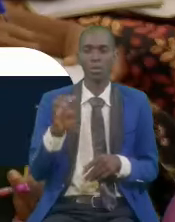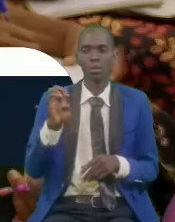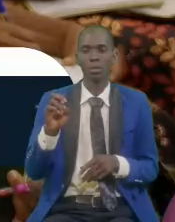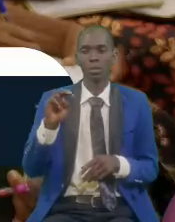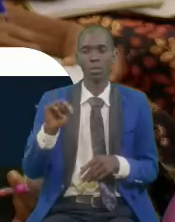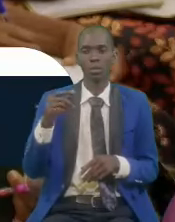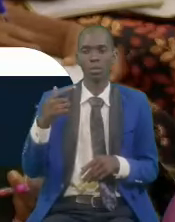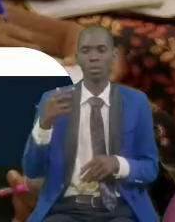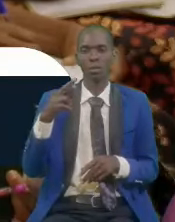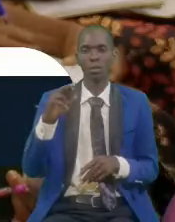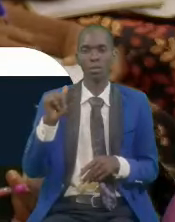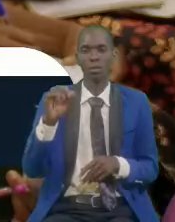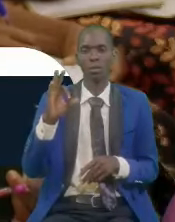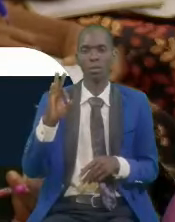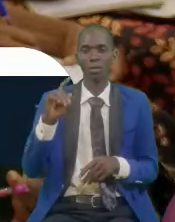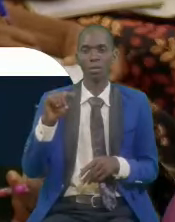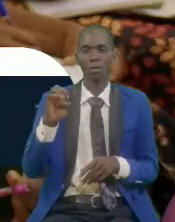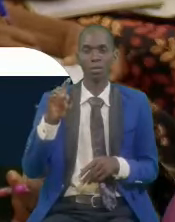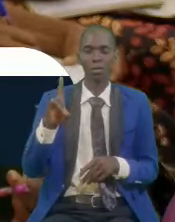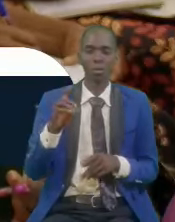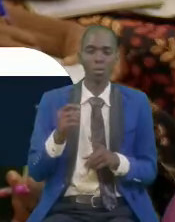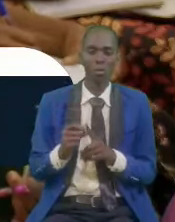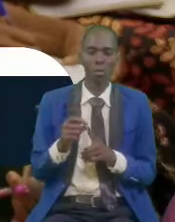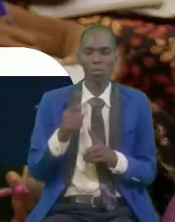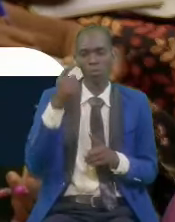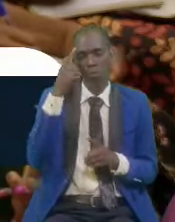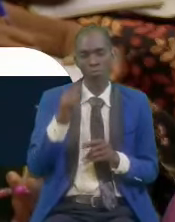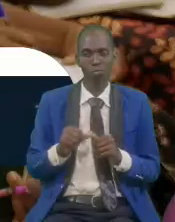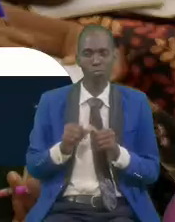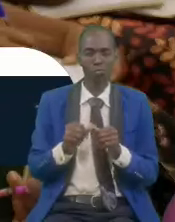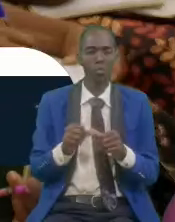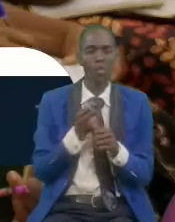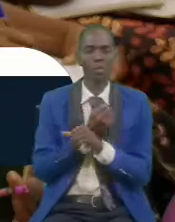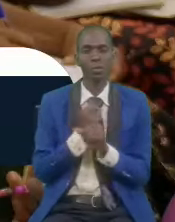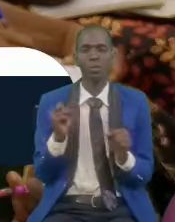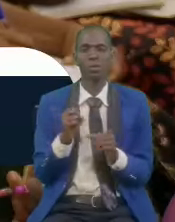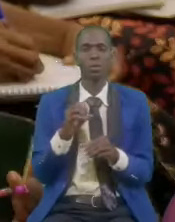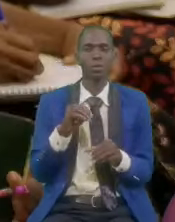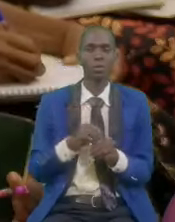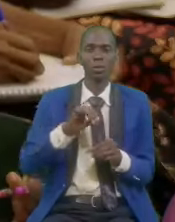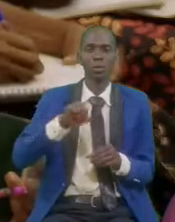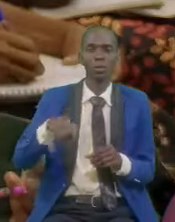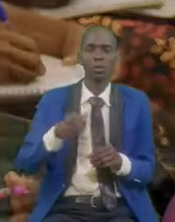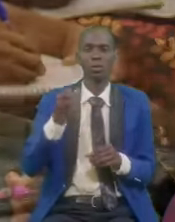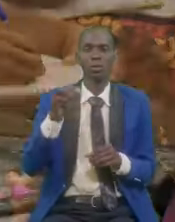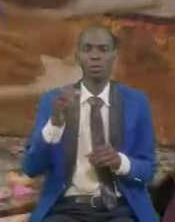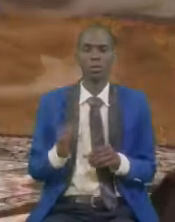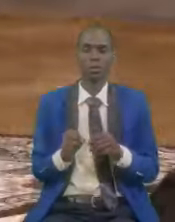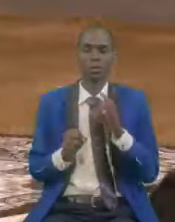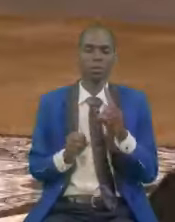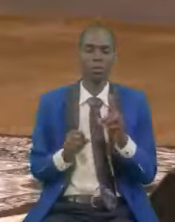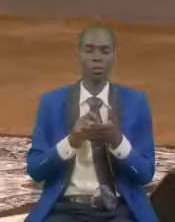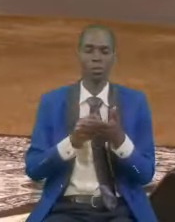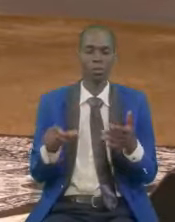word for sustained salvation. It tells us in James chapter 1,